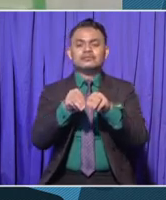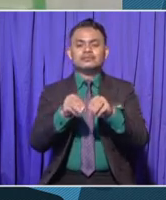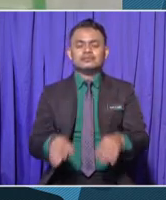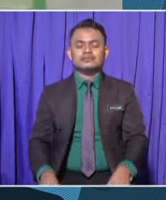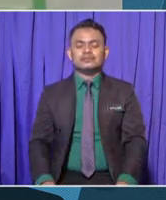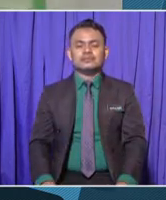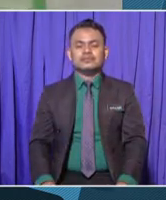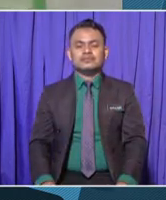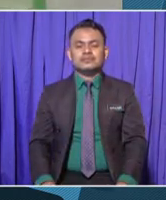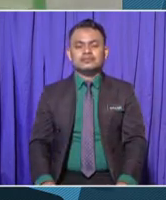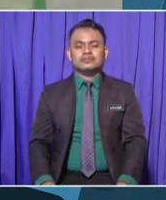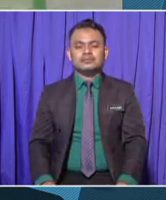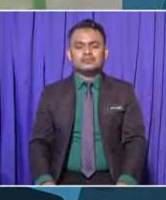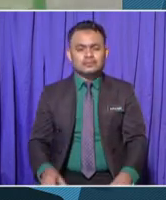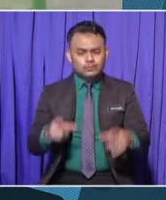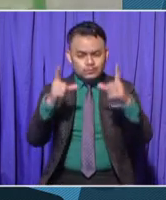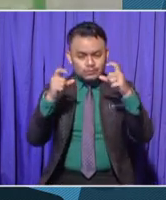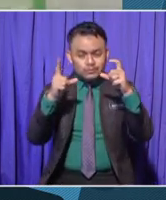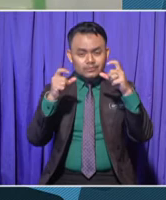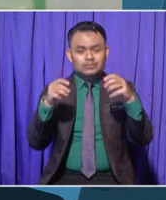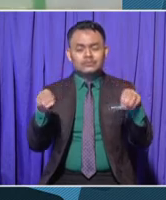The movement is very fast.